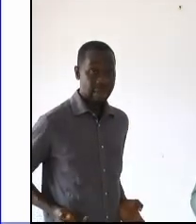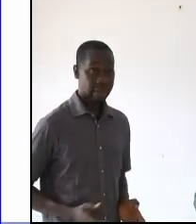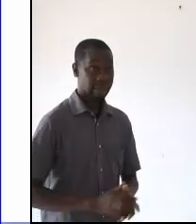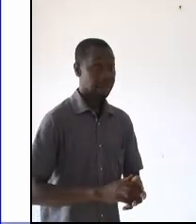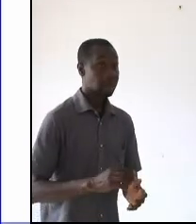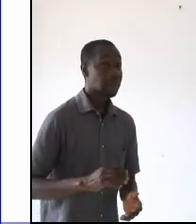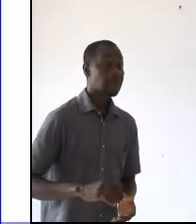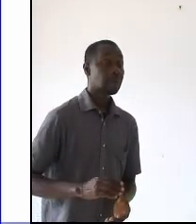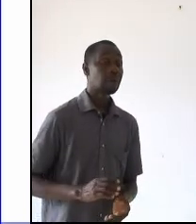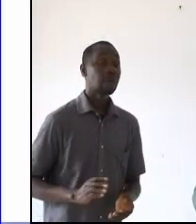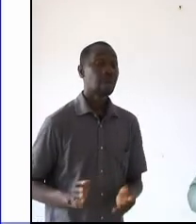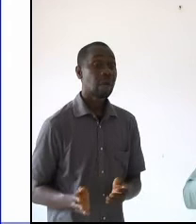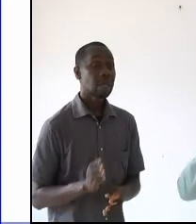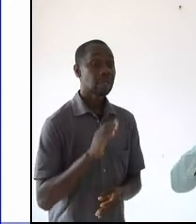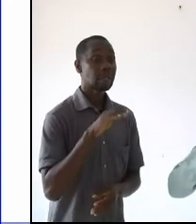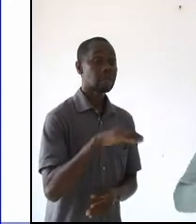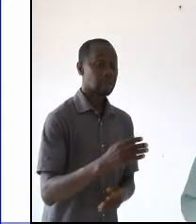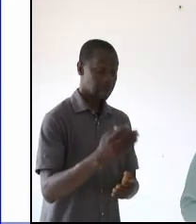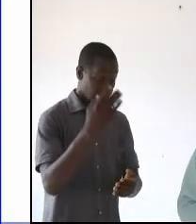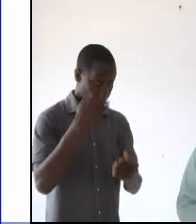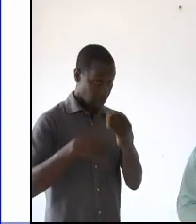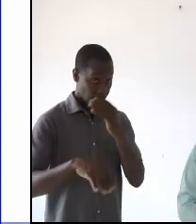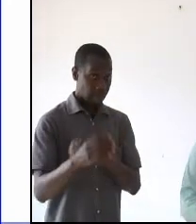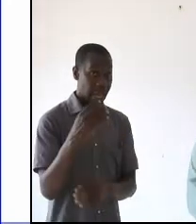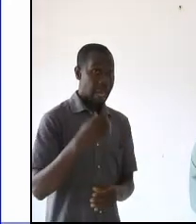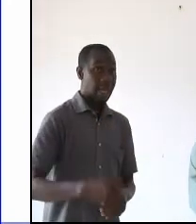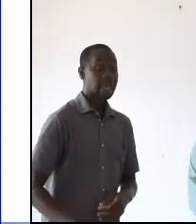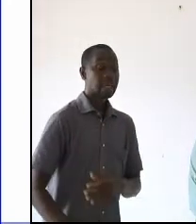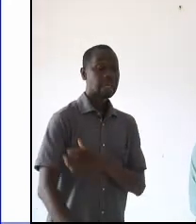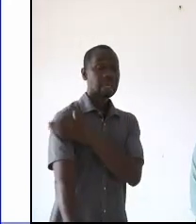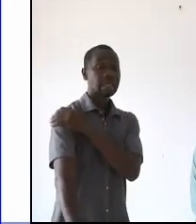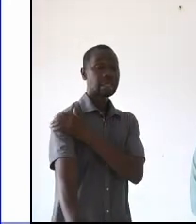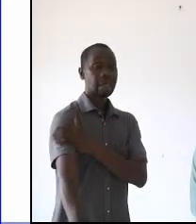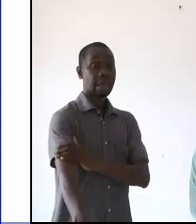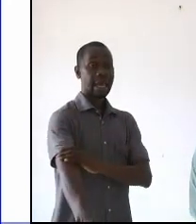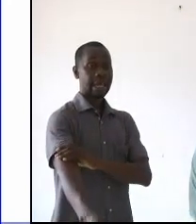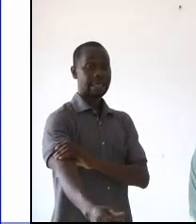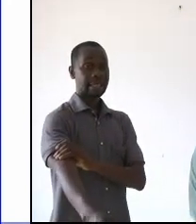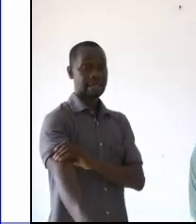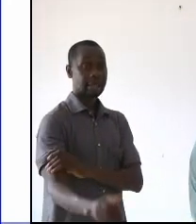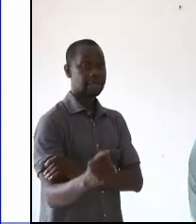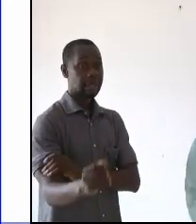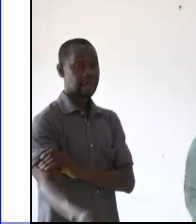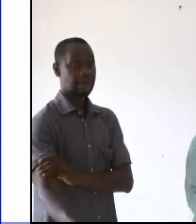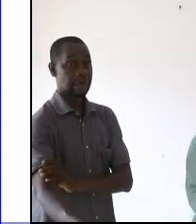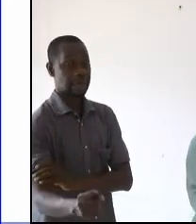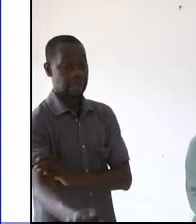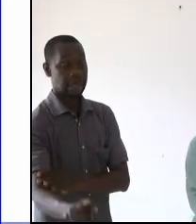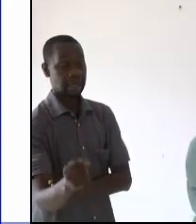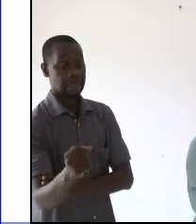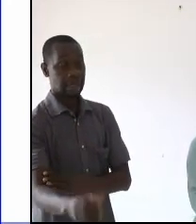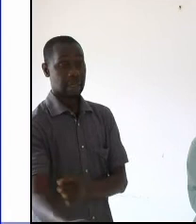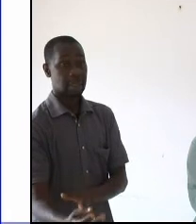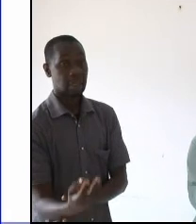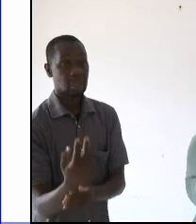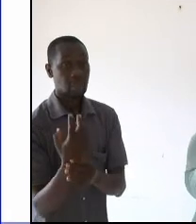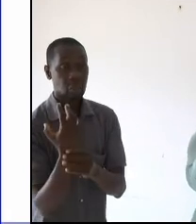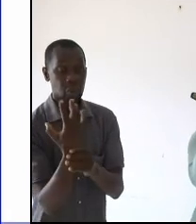When you go to let's go back to the arm. You have this bone that is the humerus, and then you have two bones